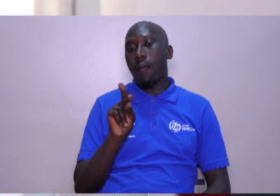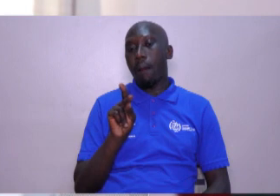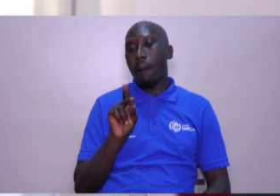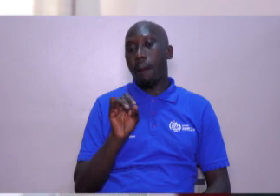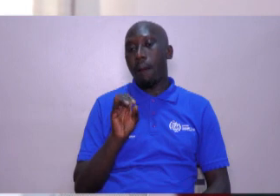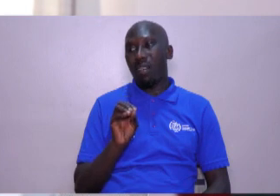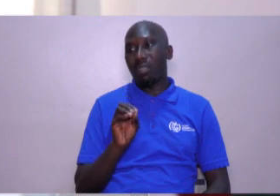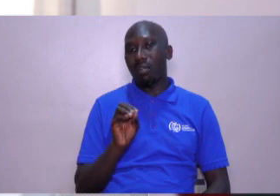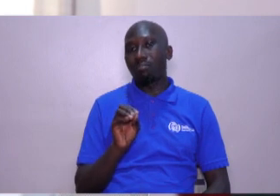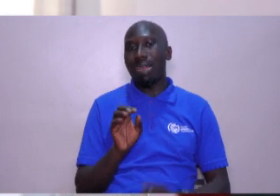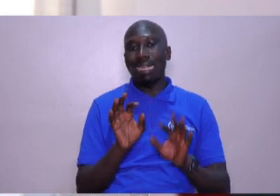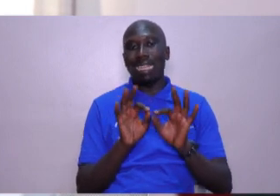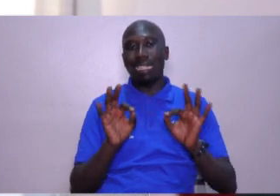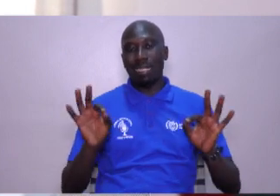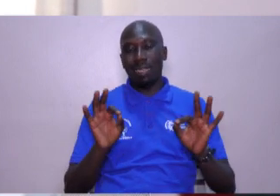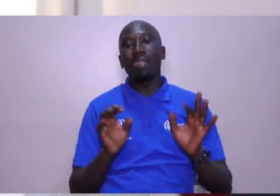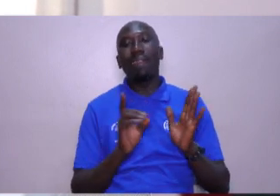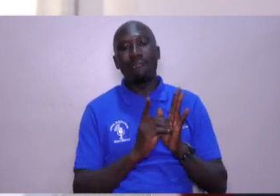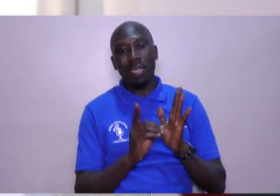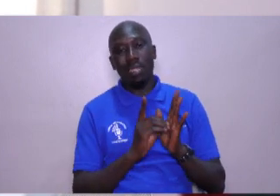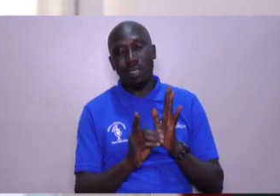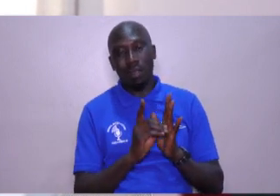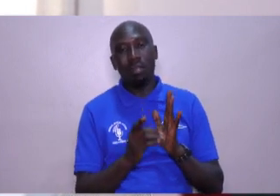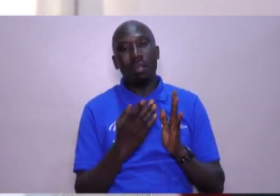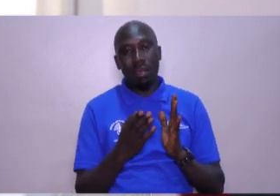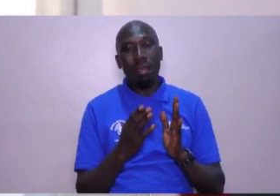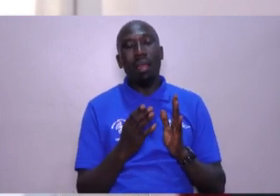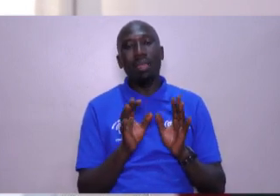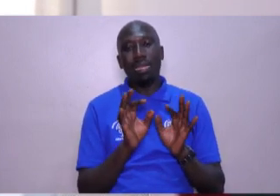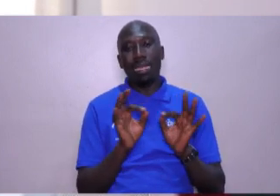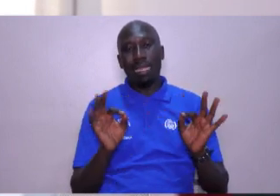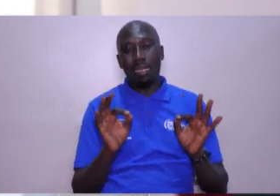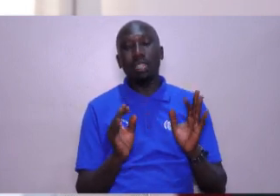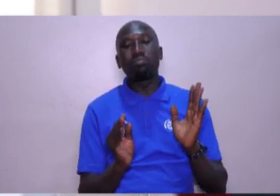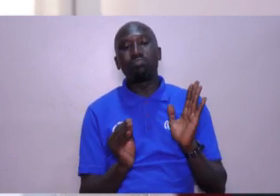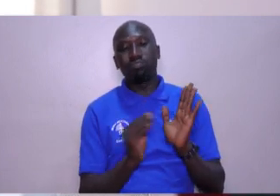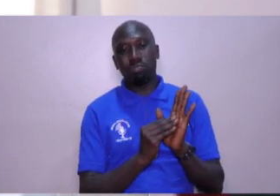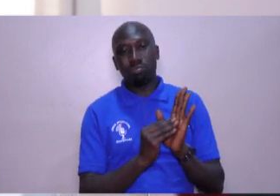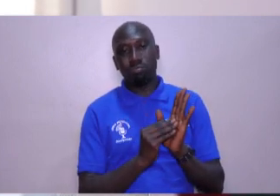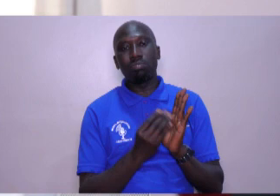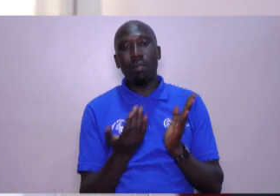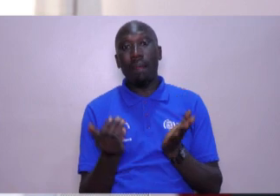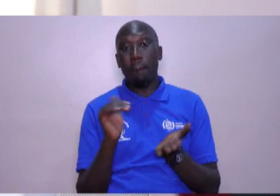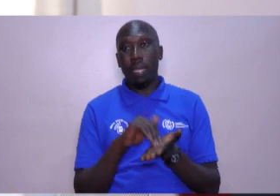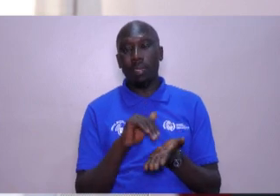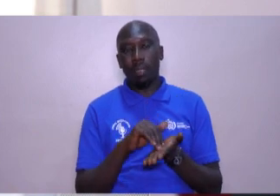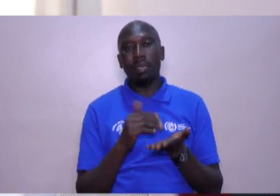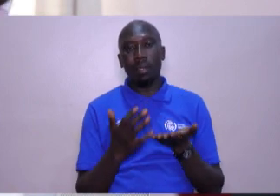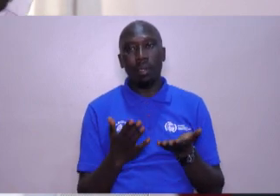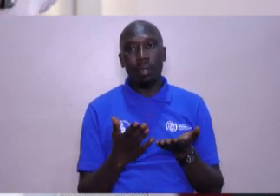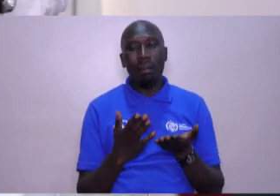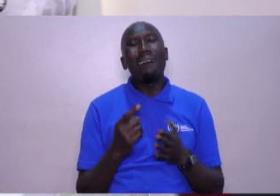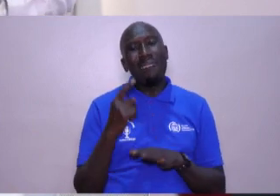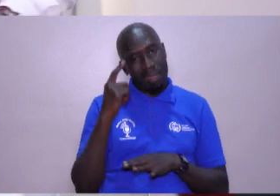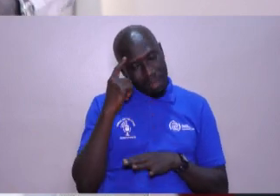text, the definition and For the text definition to be repeated to with be sound. repeated. Yes. I think what happens